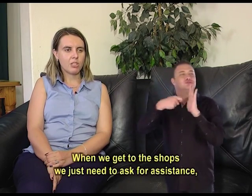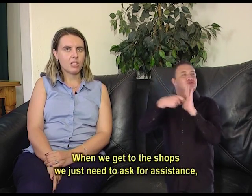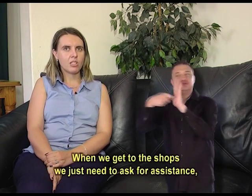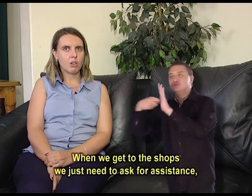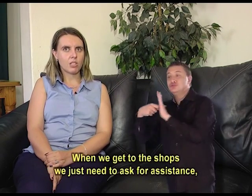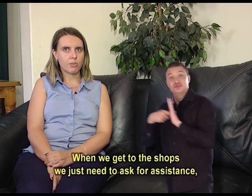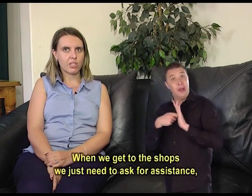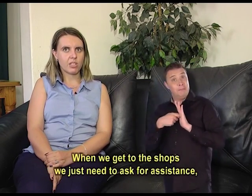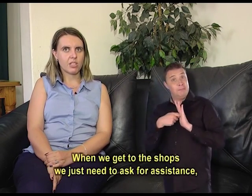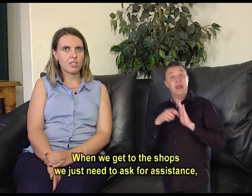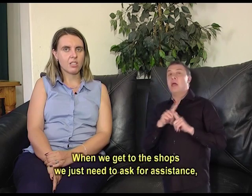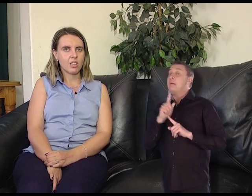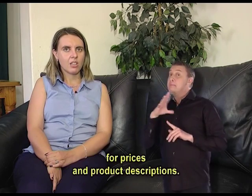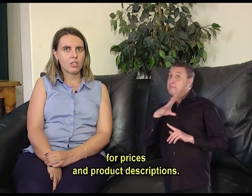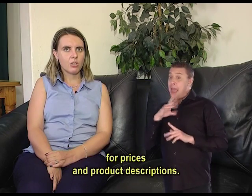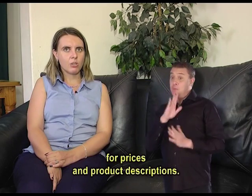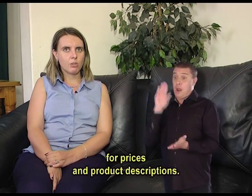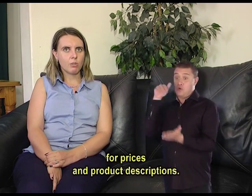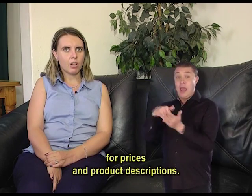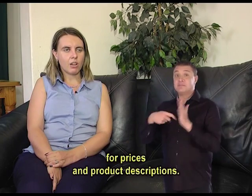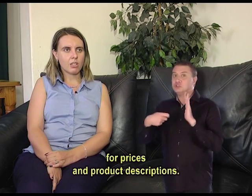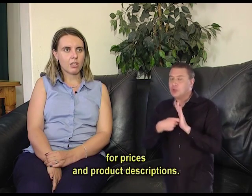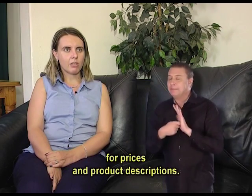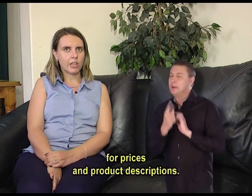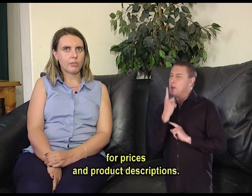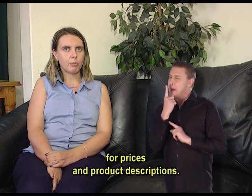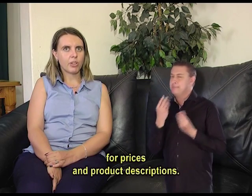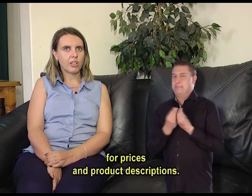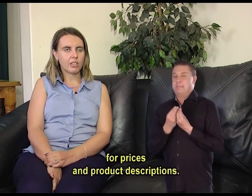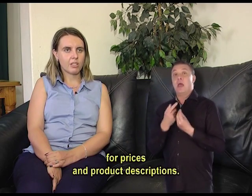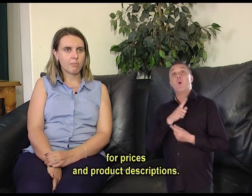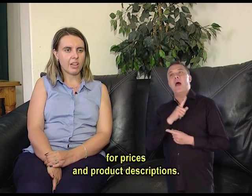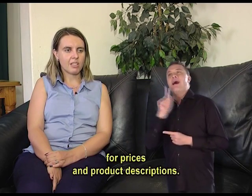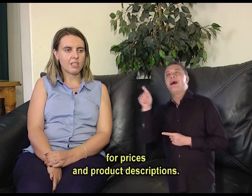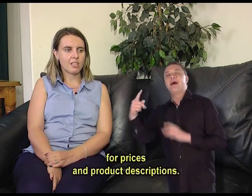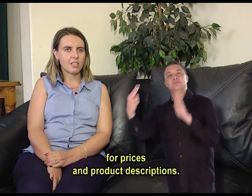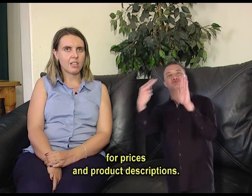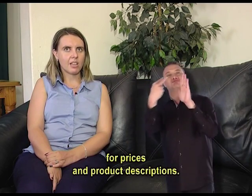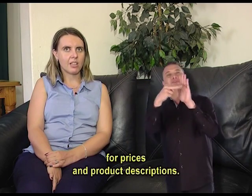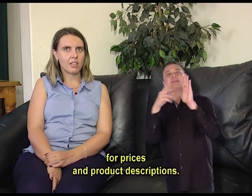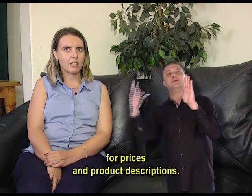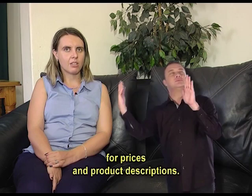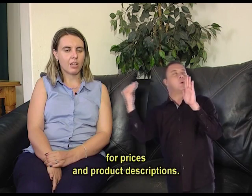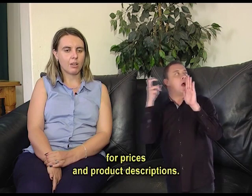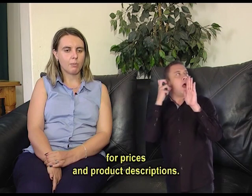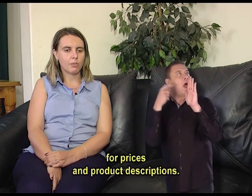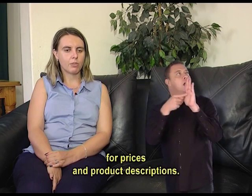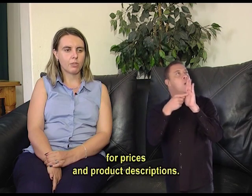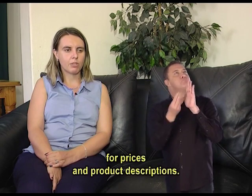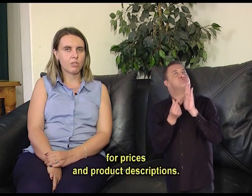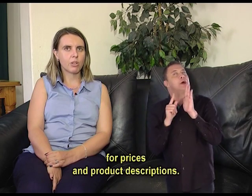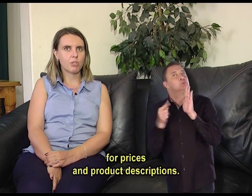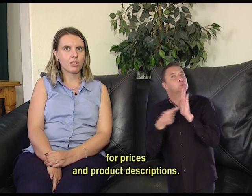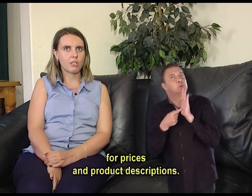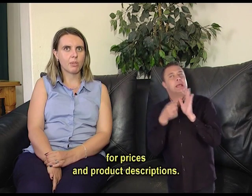shops, we just need to ask for assistance, to ask around for products, prices, and